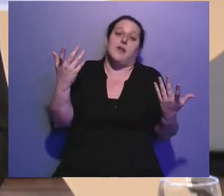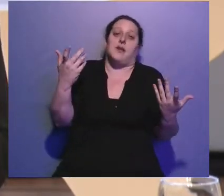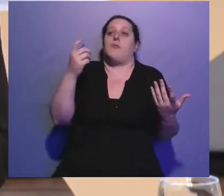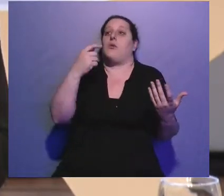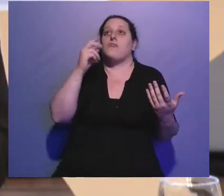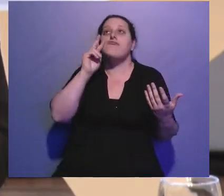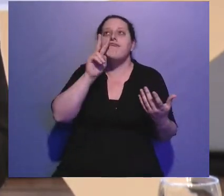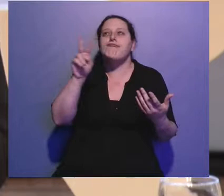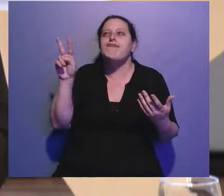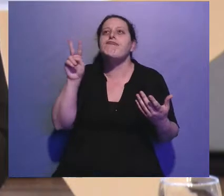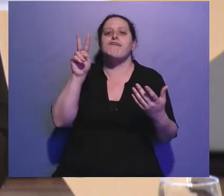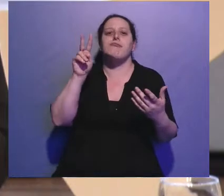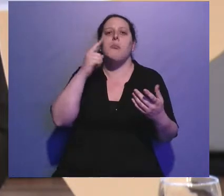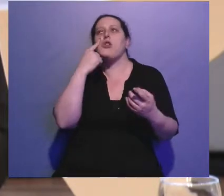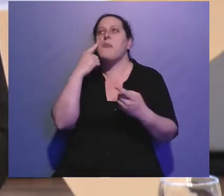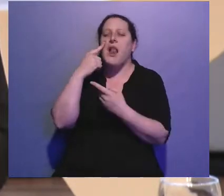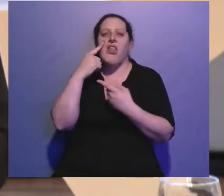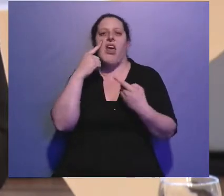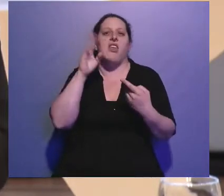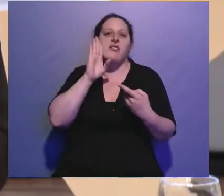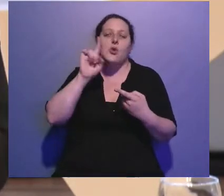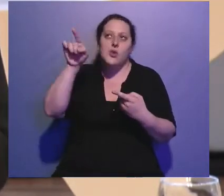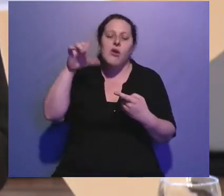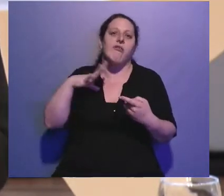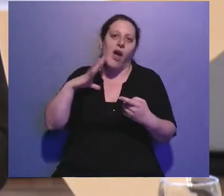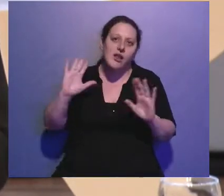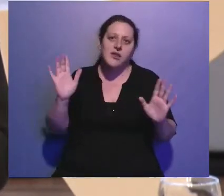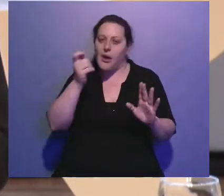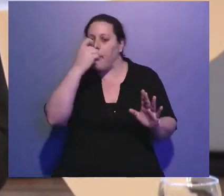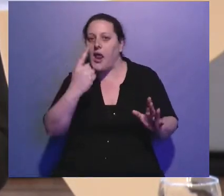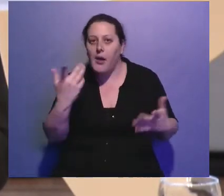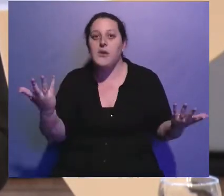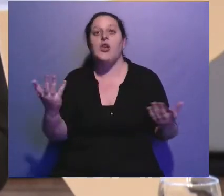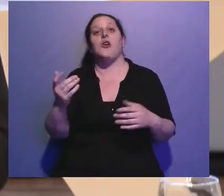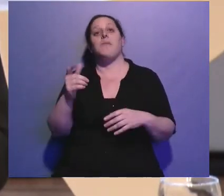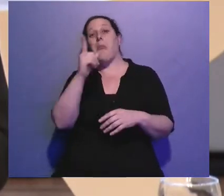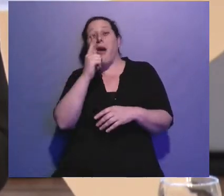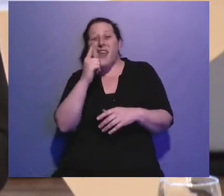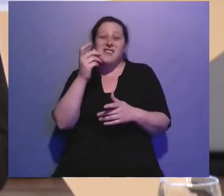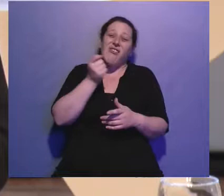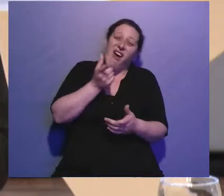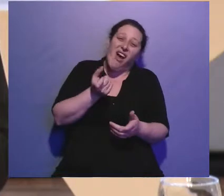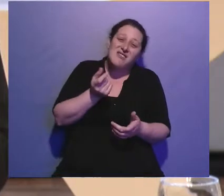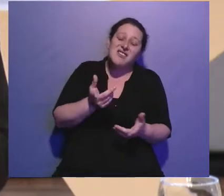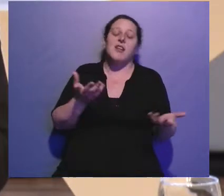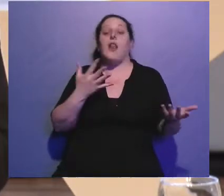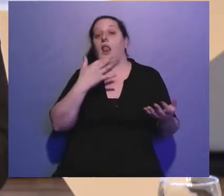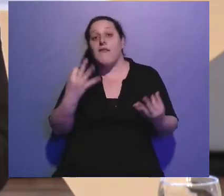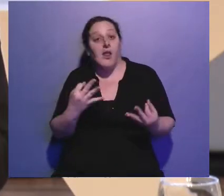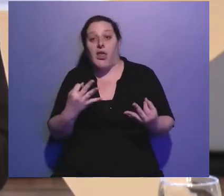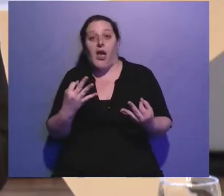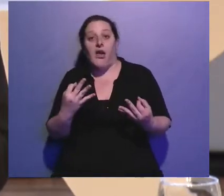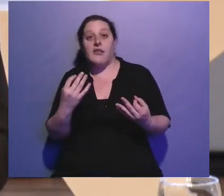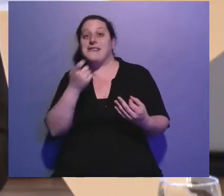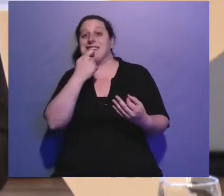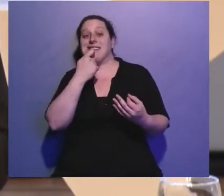from the outside like it should be easy to do, but in fact is so bogged down in the history of how departments have